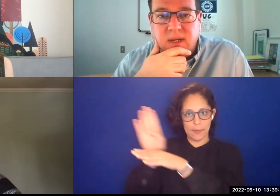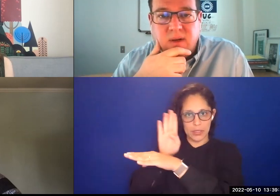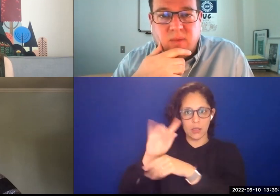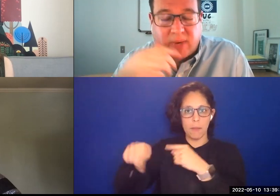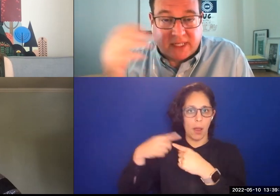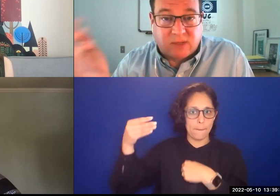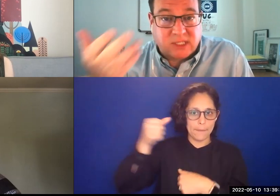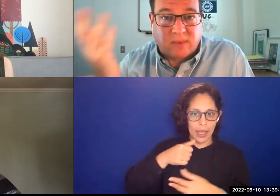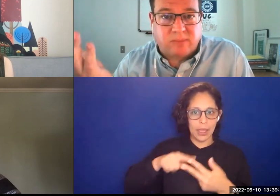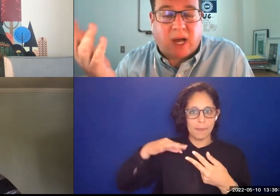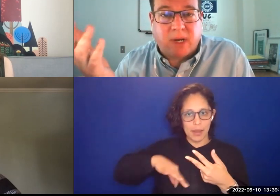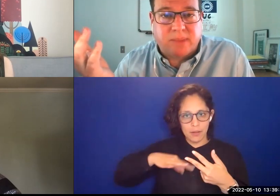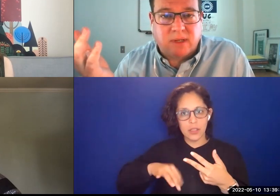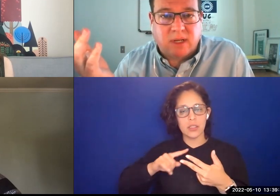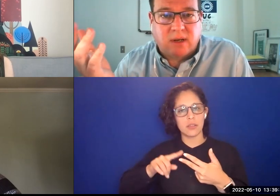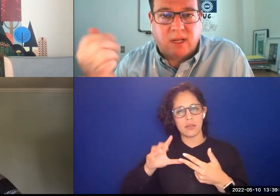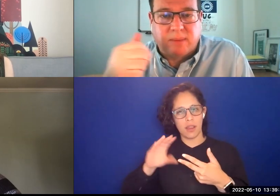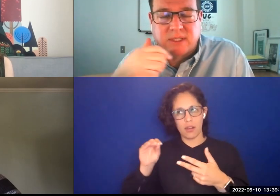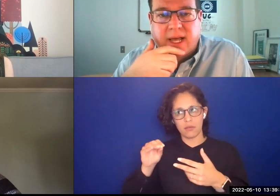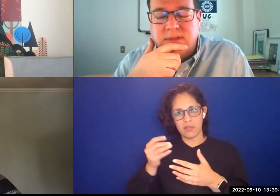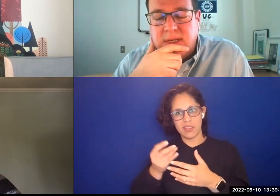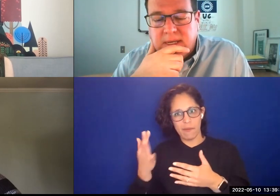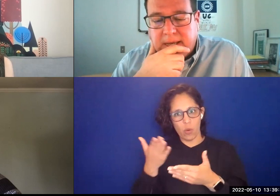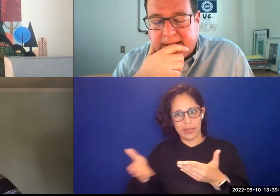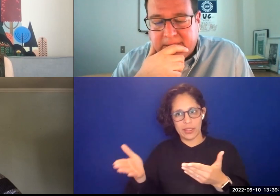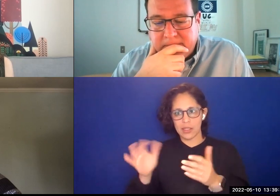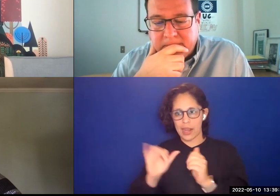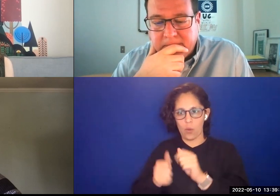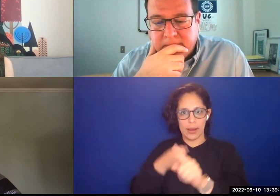that race and racism pop up in people's lives.